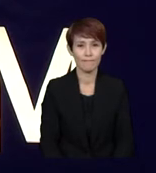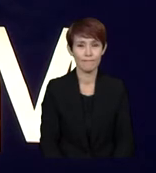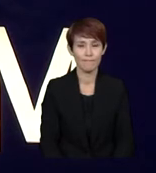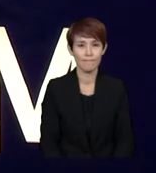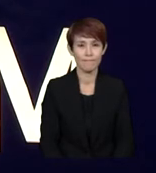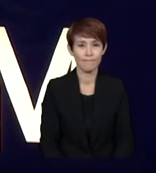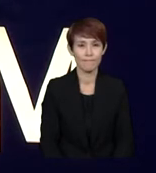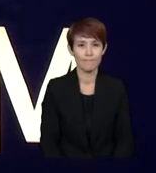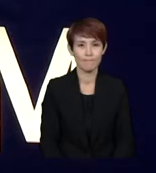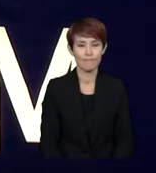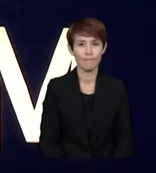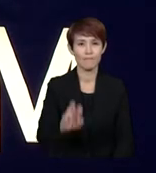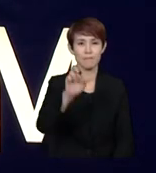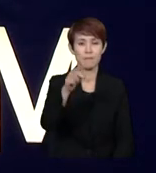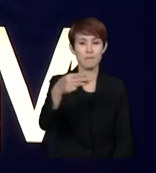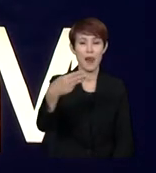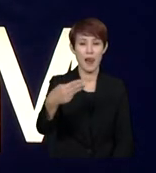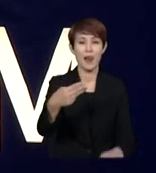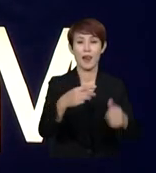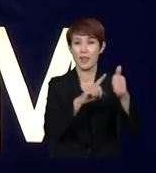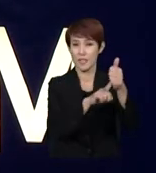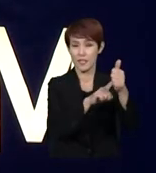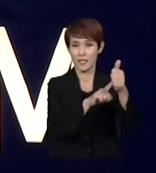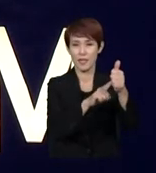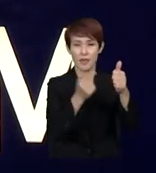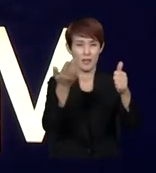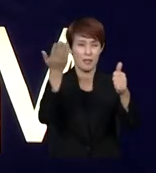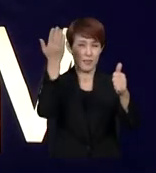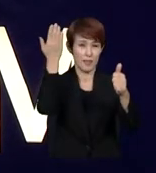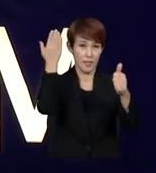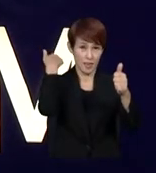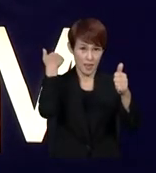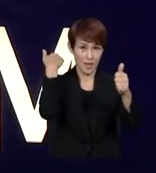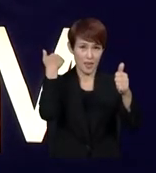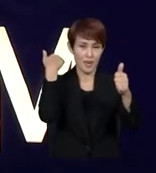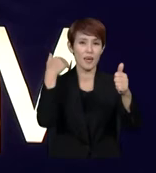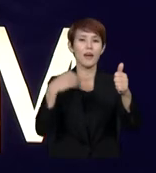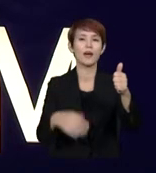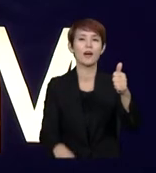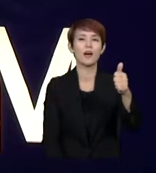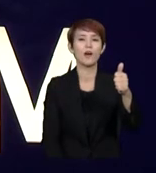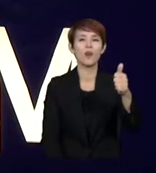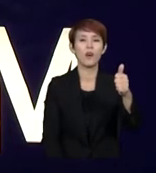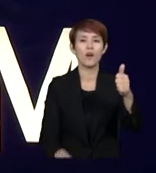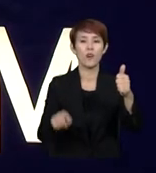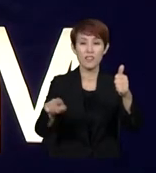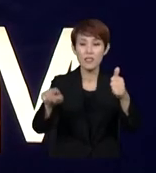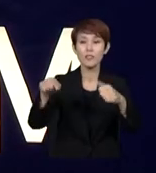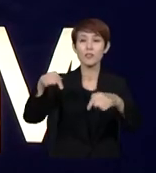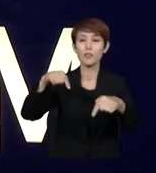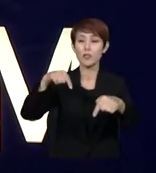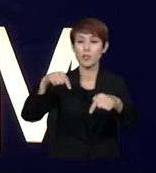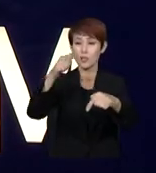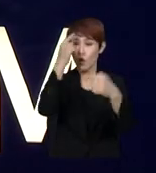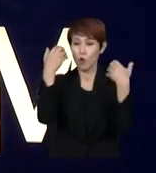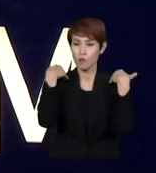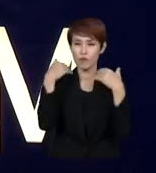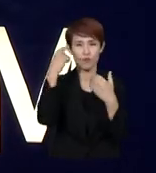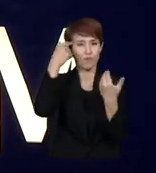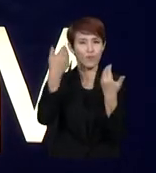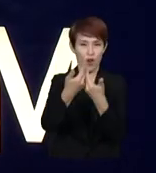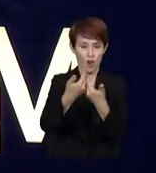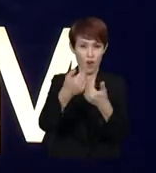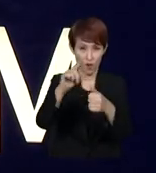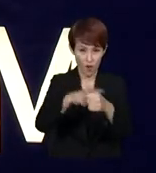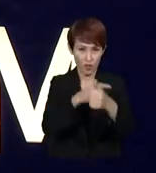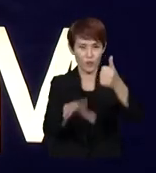in. So she had basically made a bet that sooner or later there was going to be so much discontent, be it with pandemic policies or now be